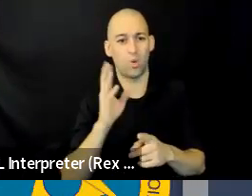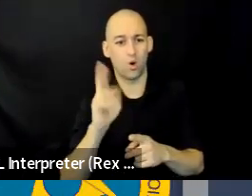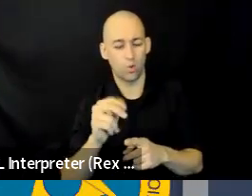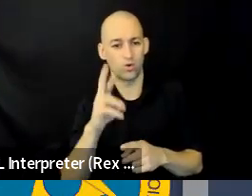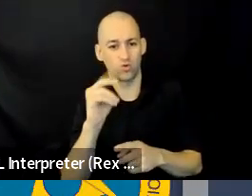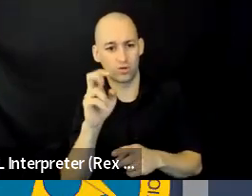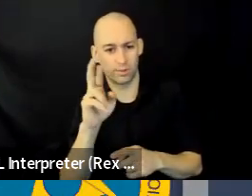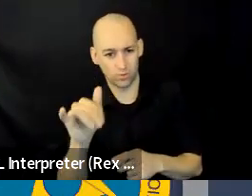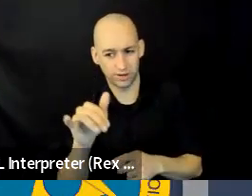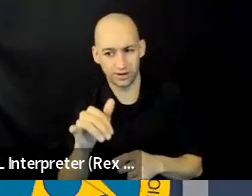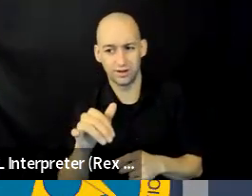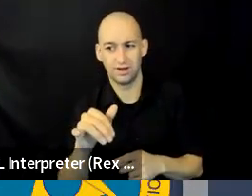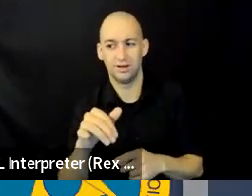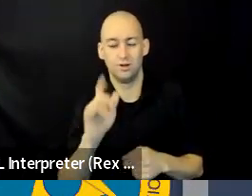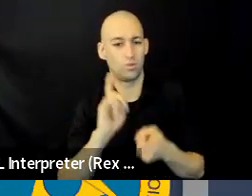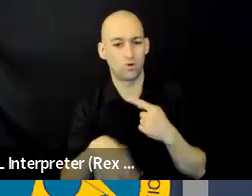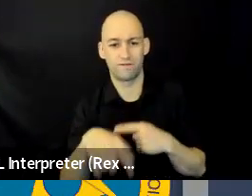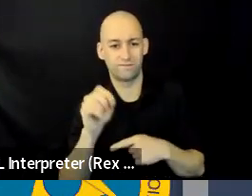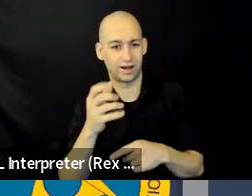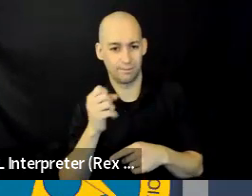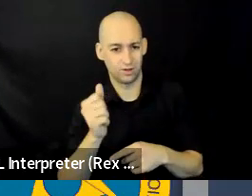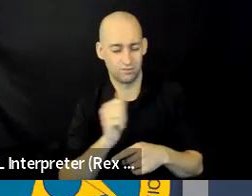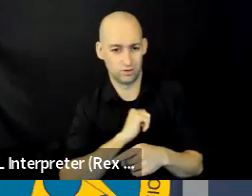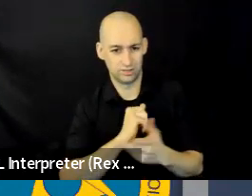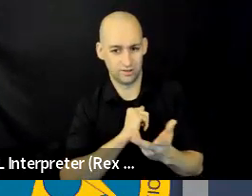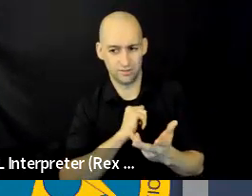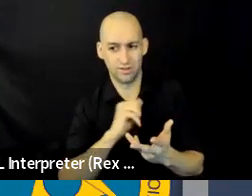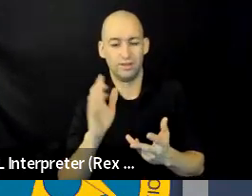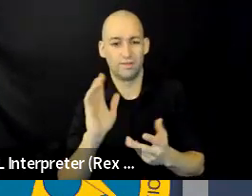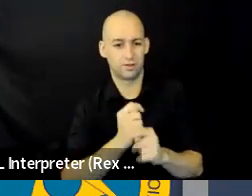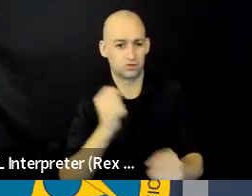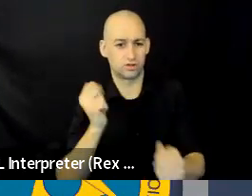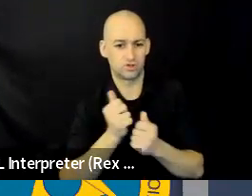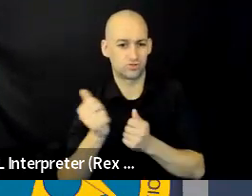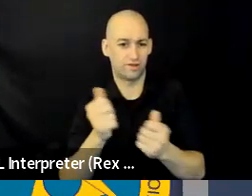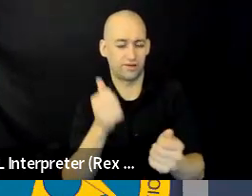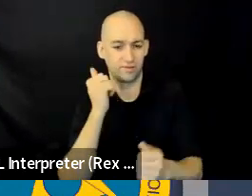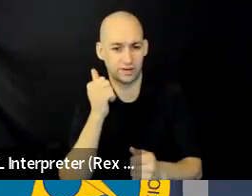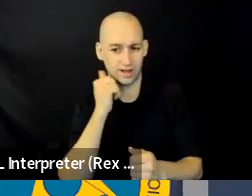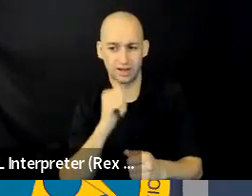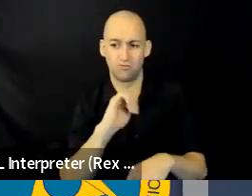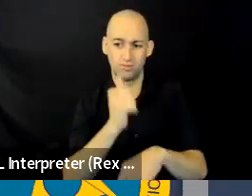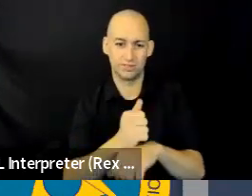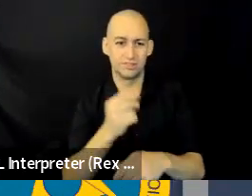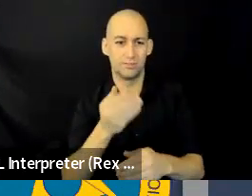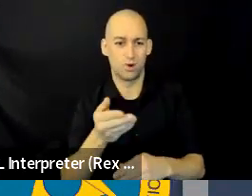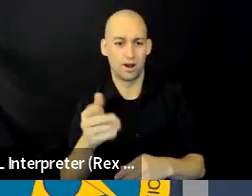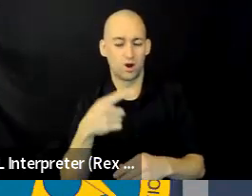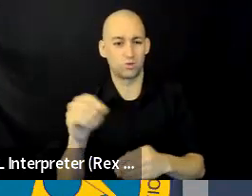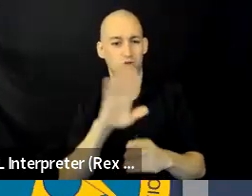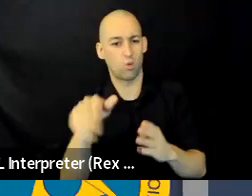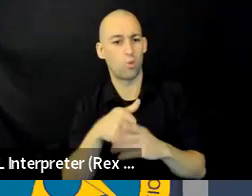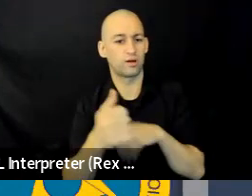the way down to San Leandro, and our trucks drive this route daily. And it represents a product that goes